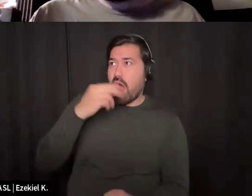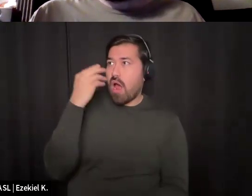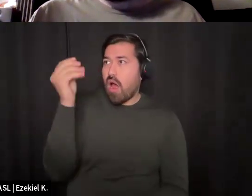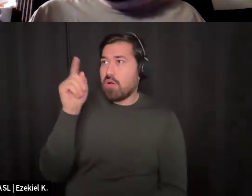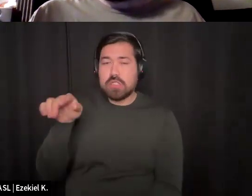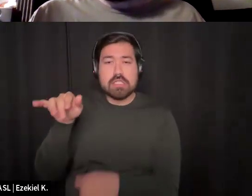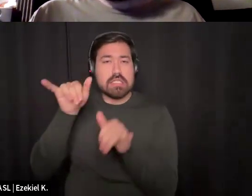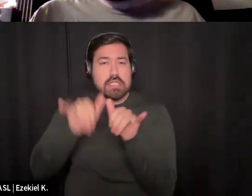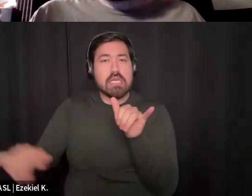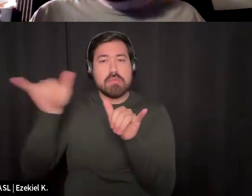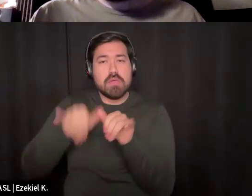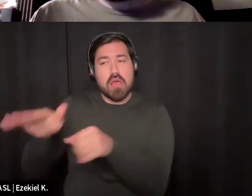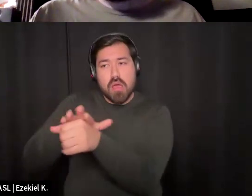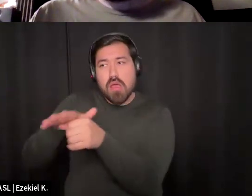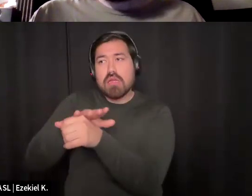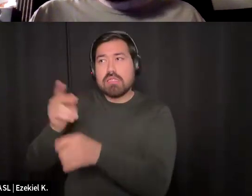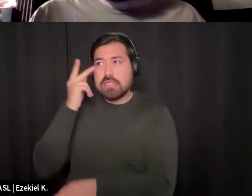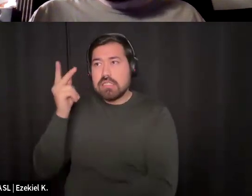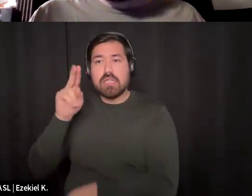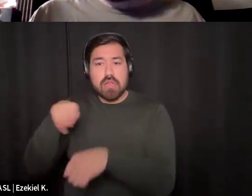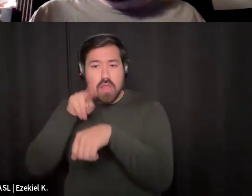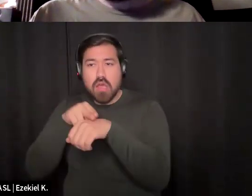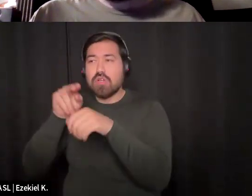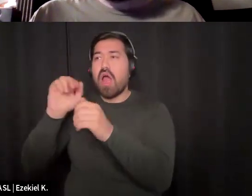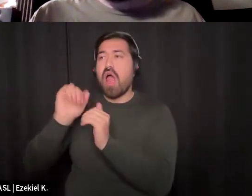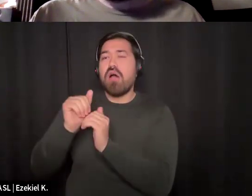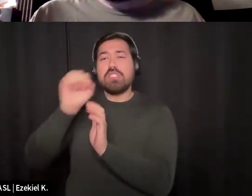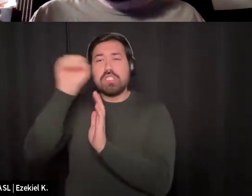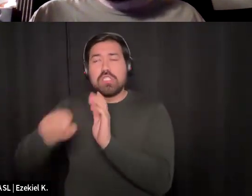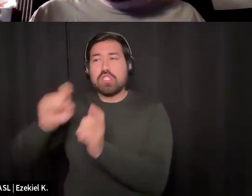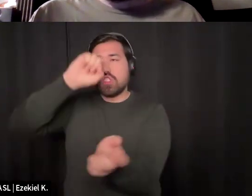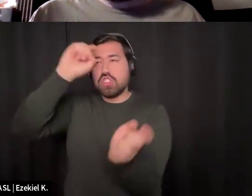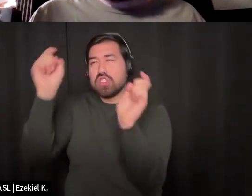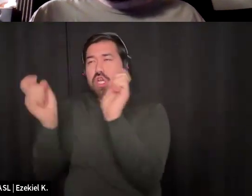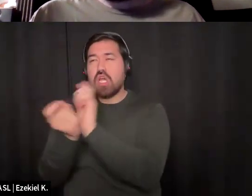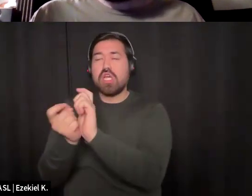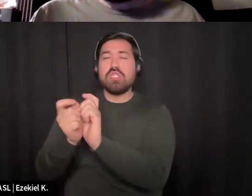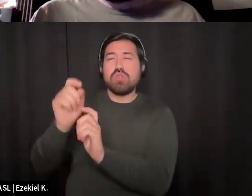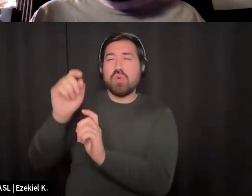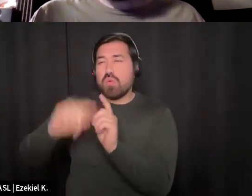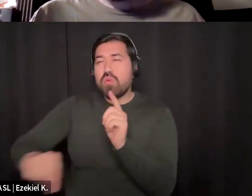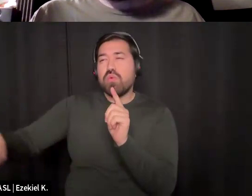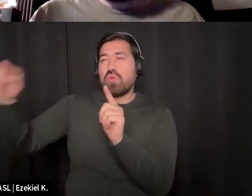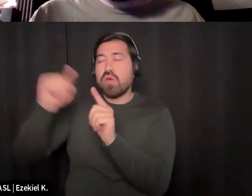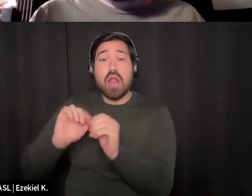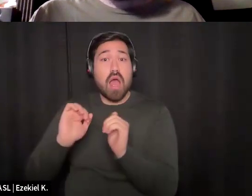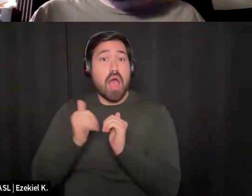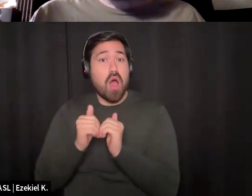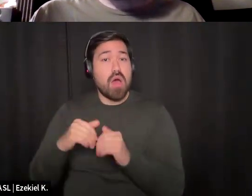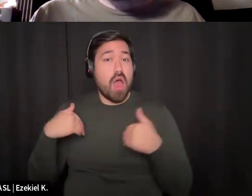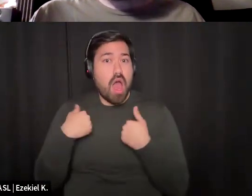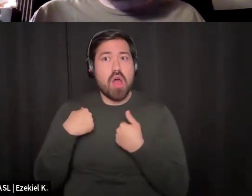and look at the changing of the seasons, look at how animals are like their behavior is changing